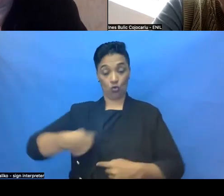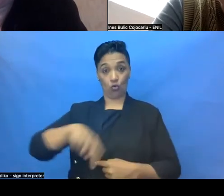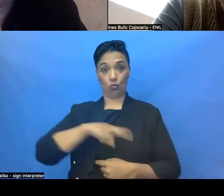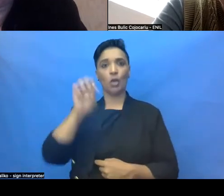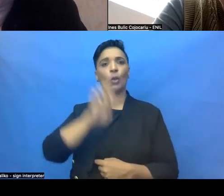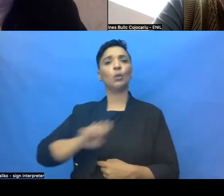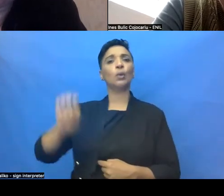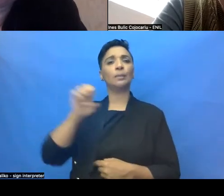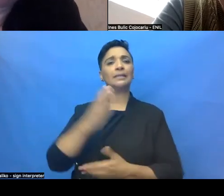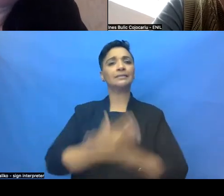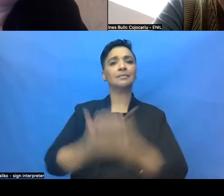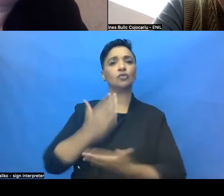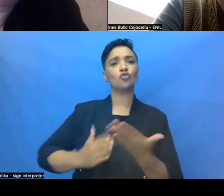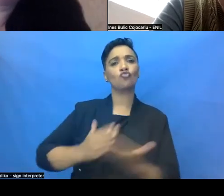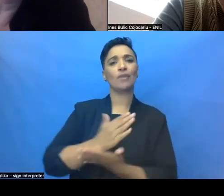organizations, engage